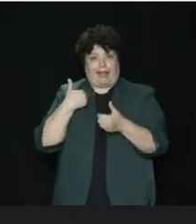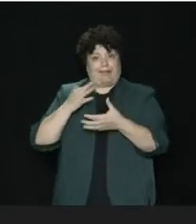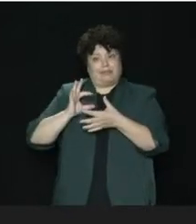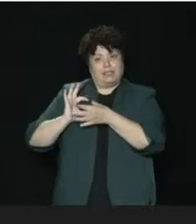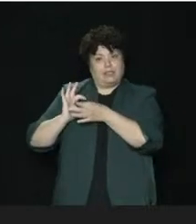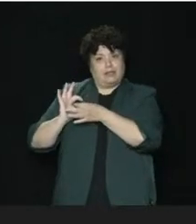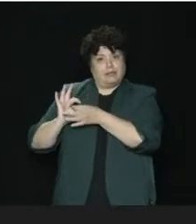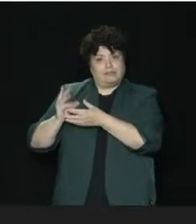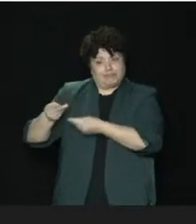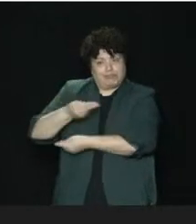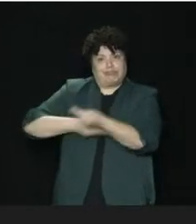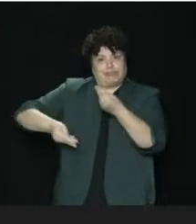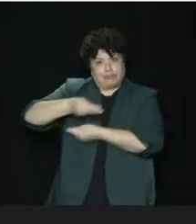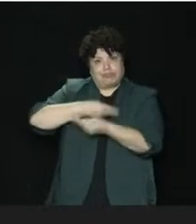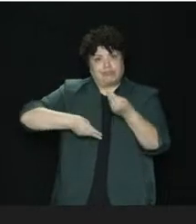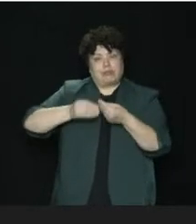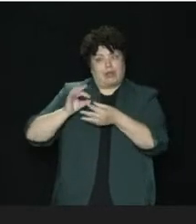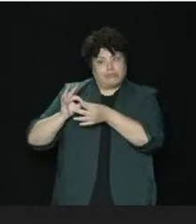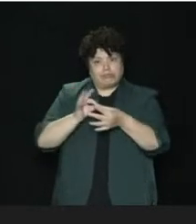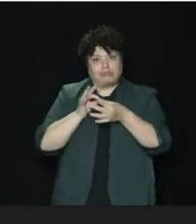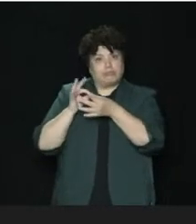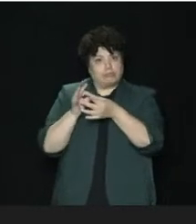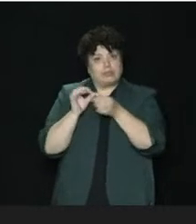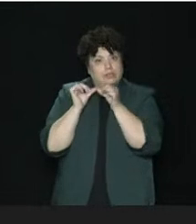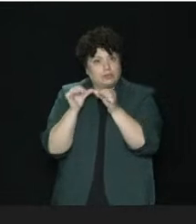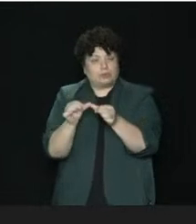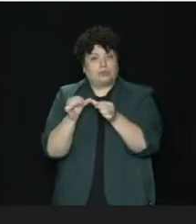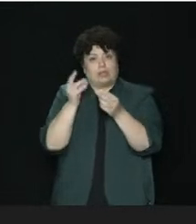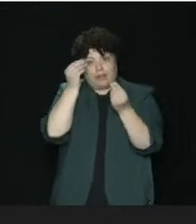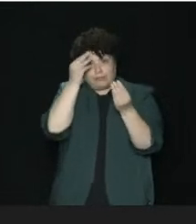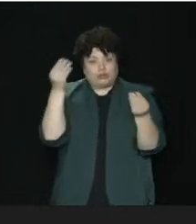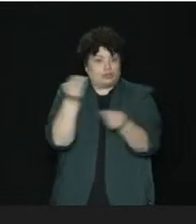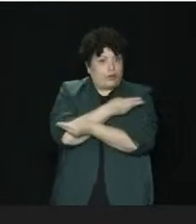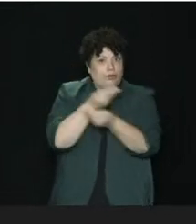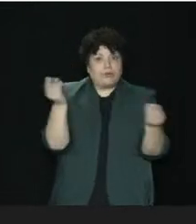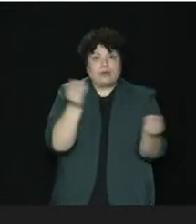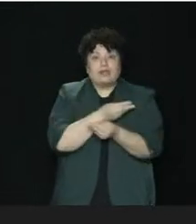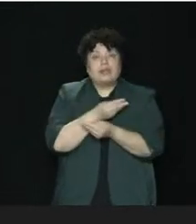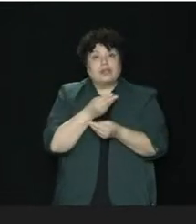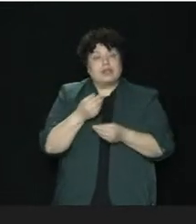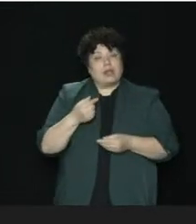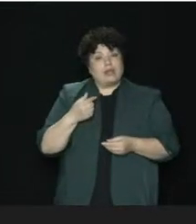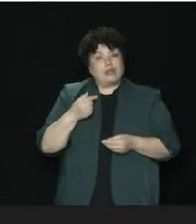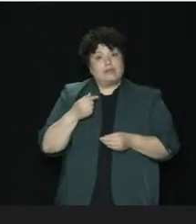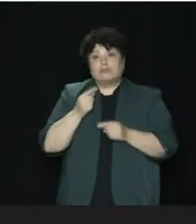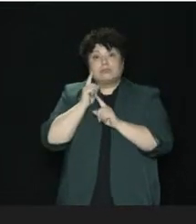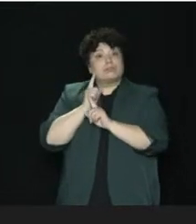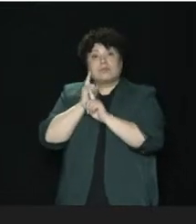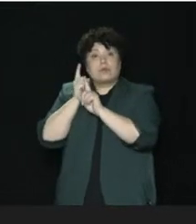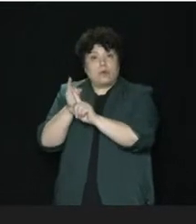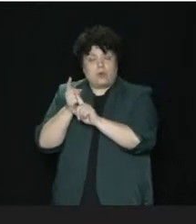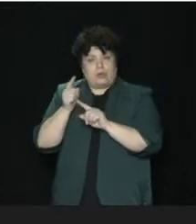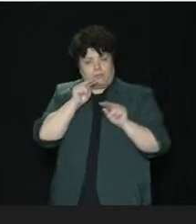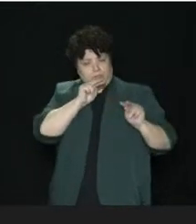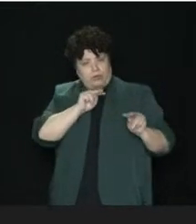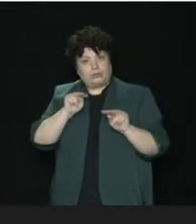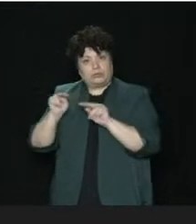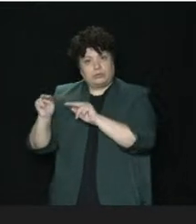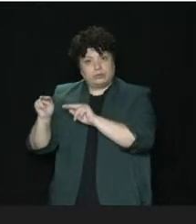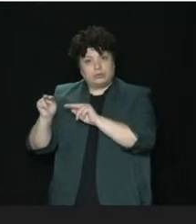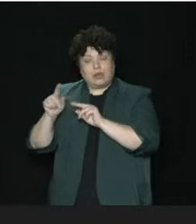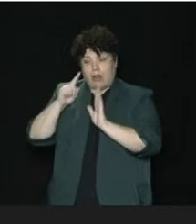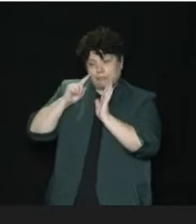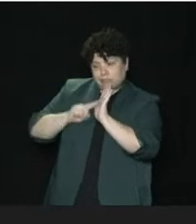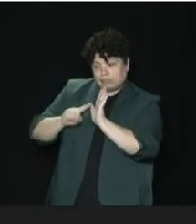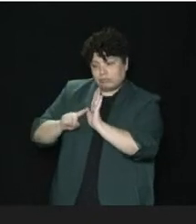And the underlying principle is that, yes, we are going to monitor this and assess